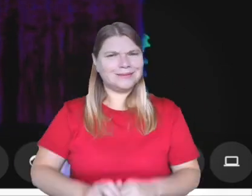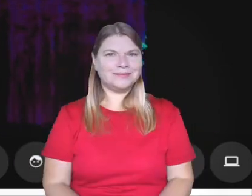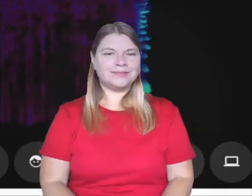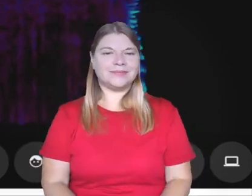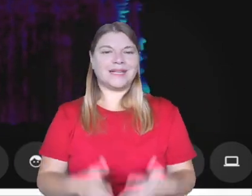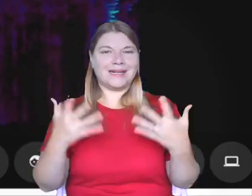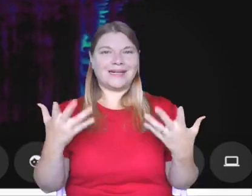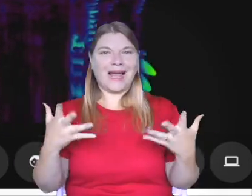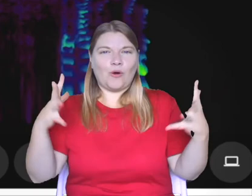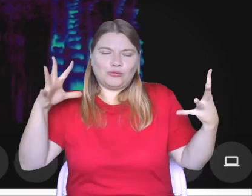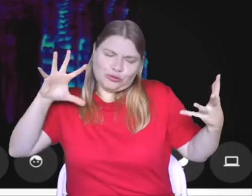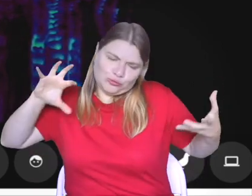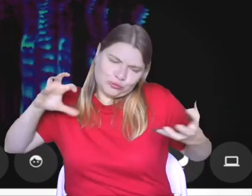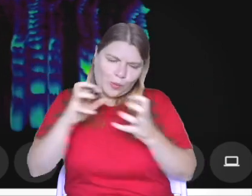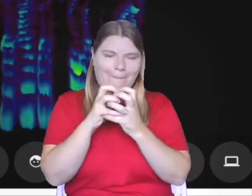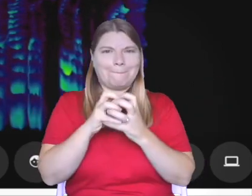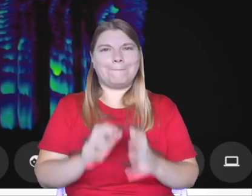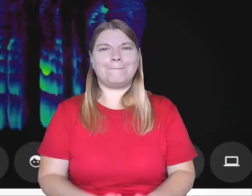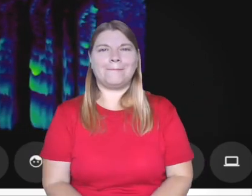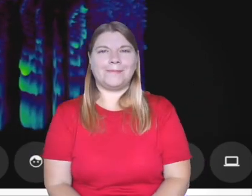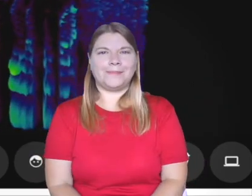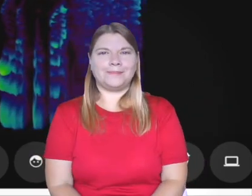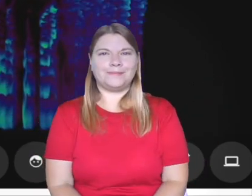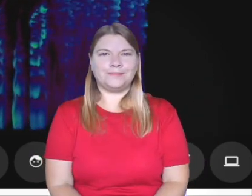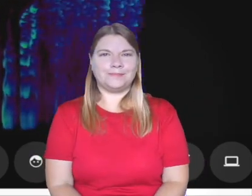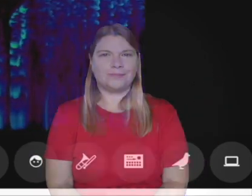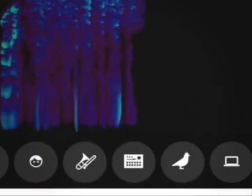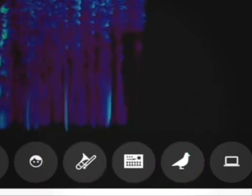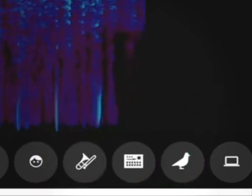Okay, I'm going to screw my tinfoil up.